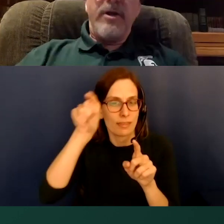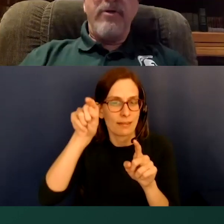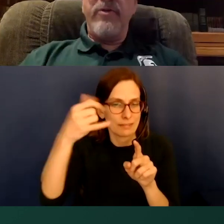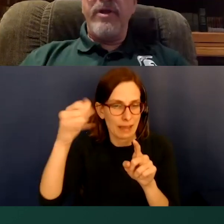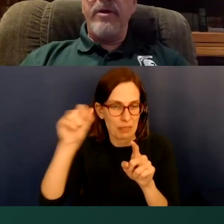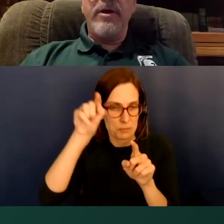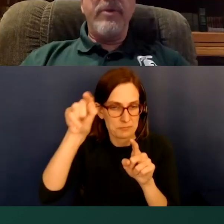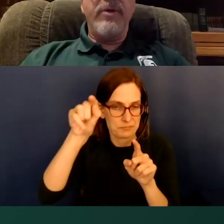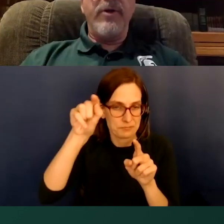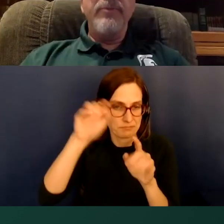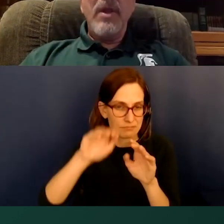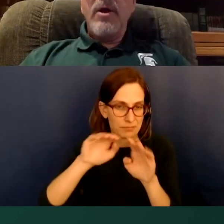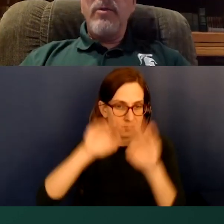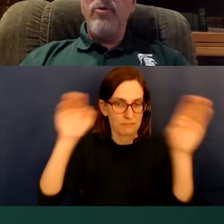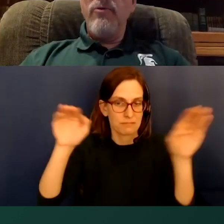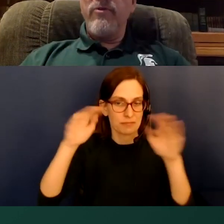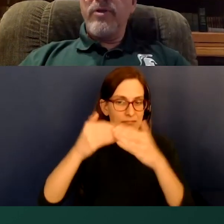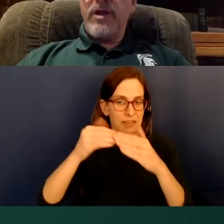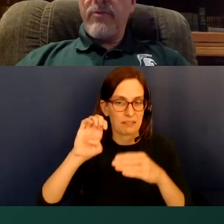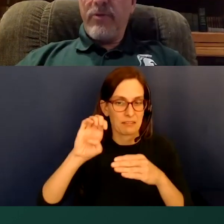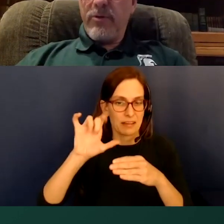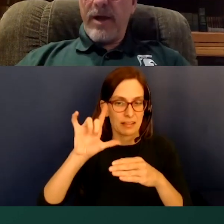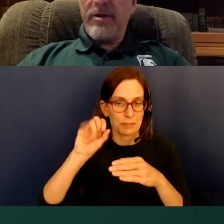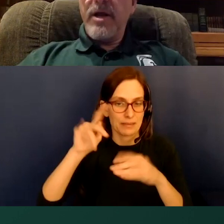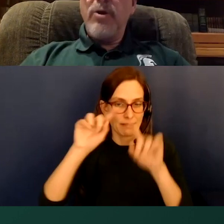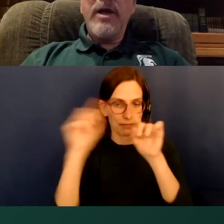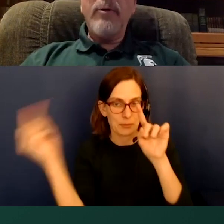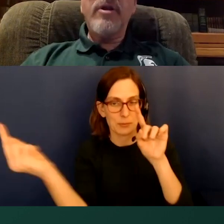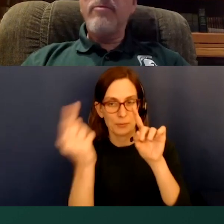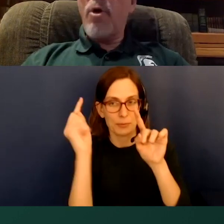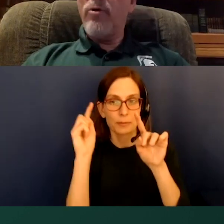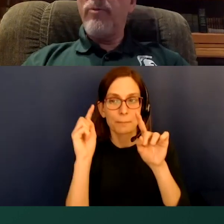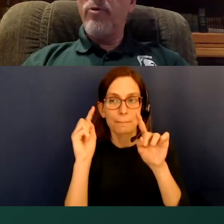little bit above the ecliptic there. The moon moves over the top of the horizon.